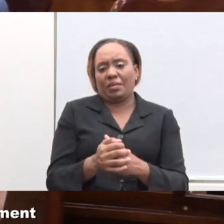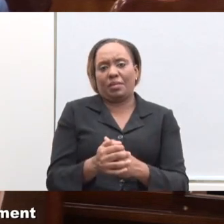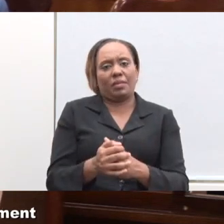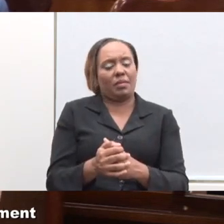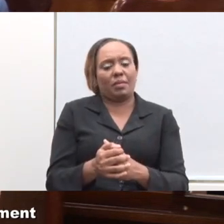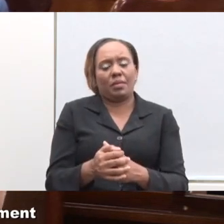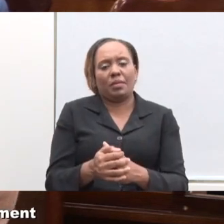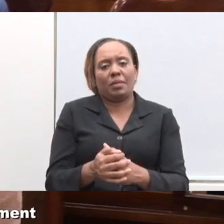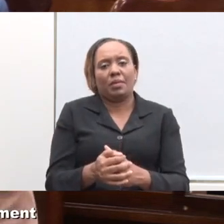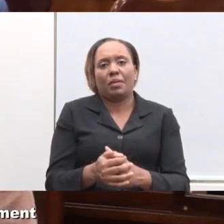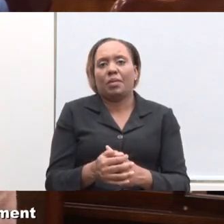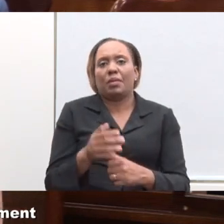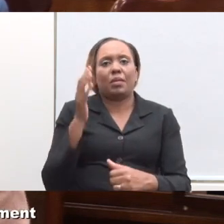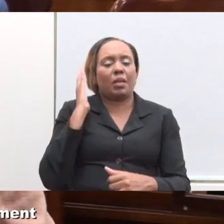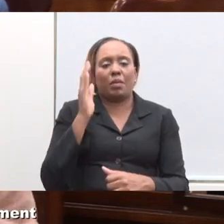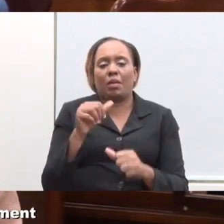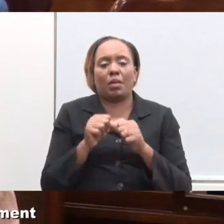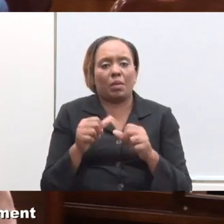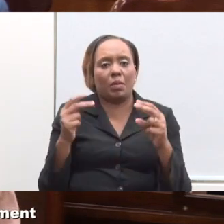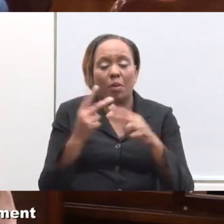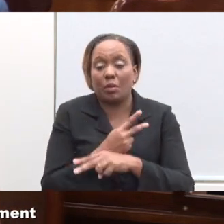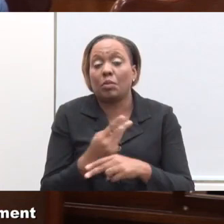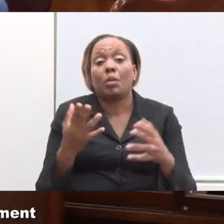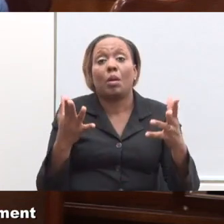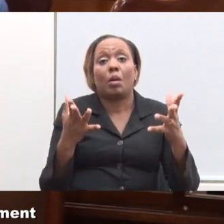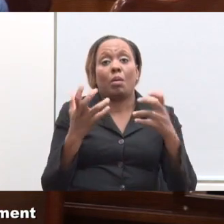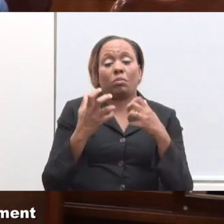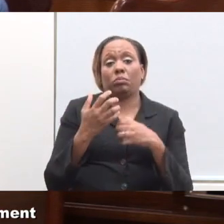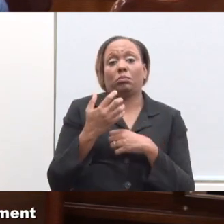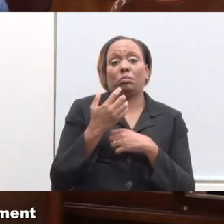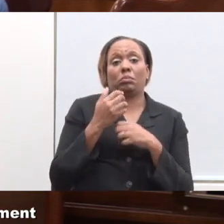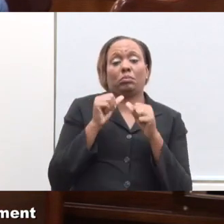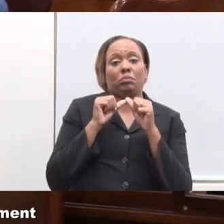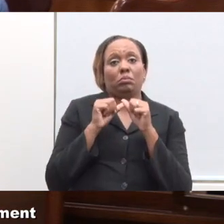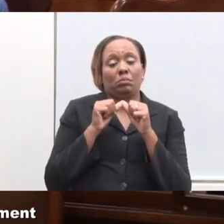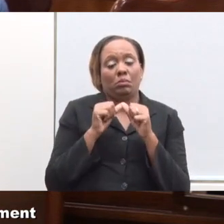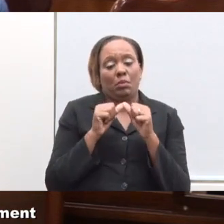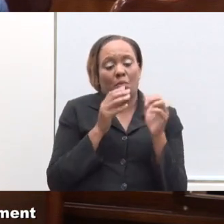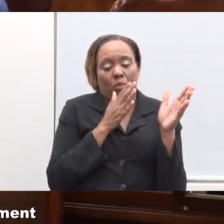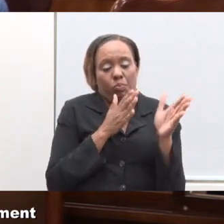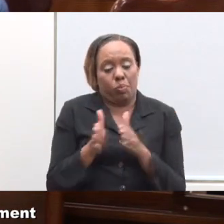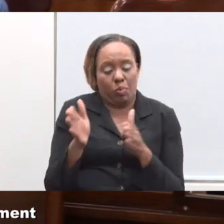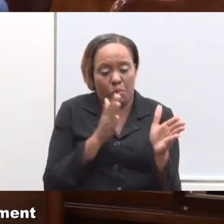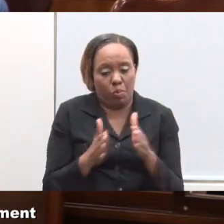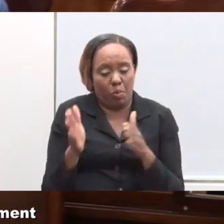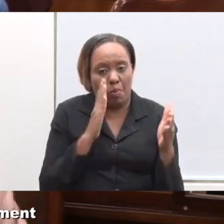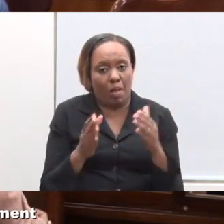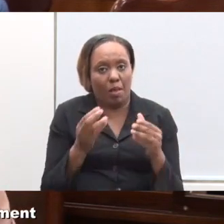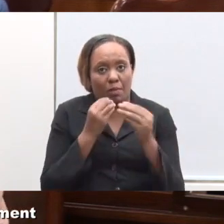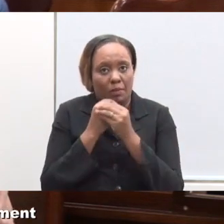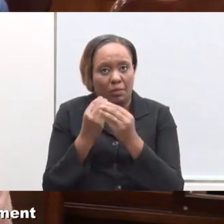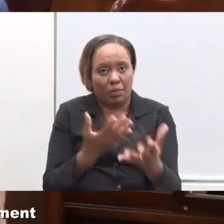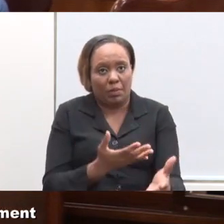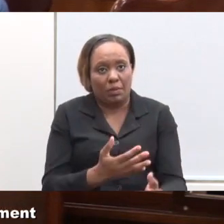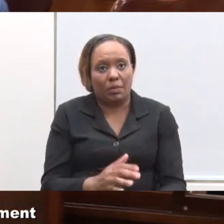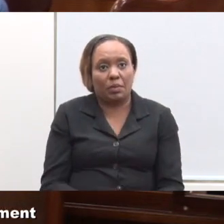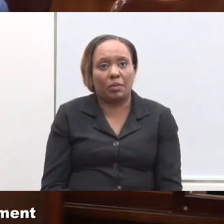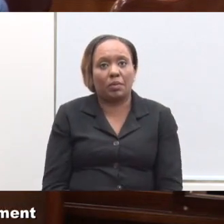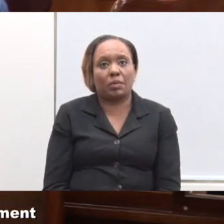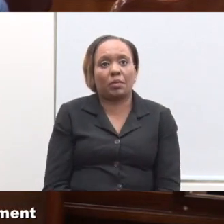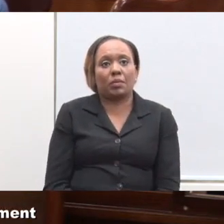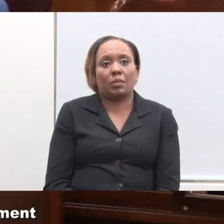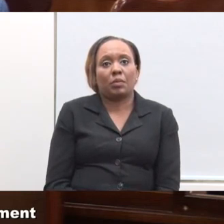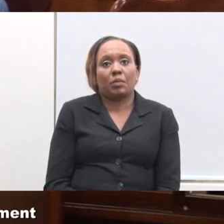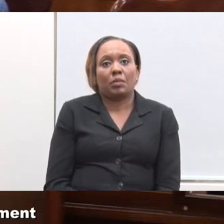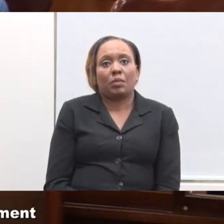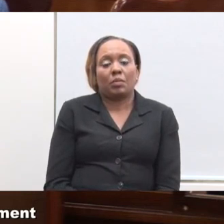will erode all of the gains, as I said, of the last 22 months, put us back fully behind the line, not even at the